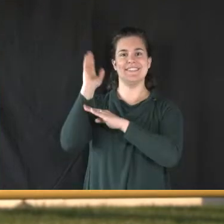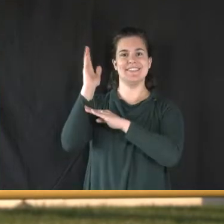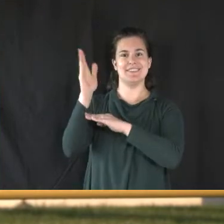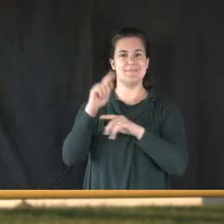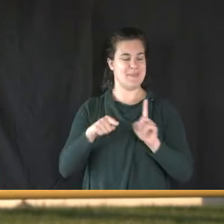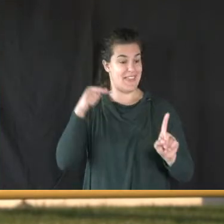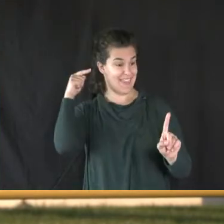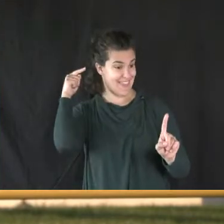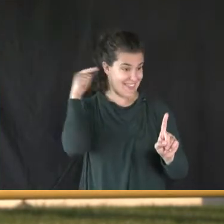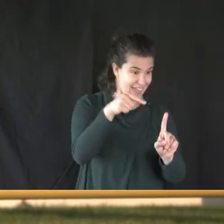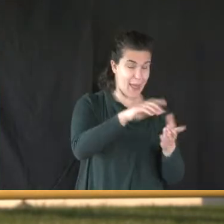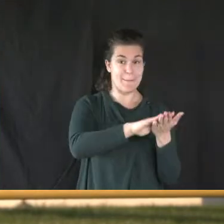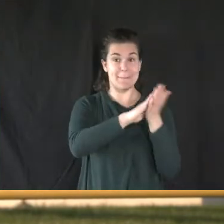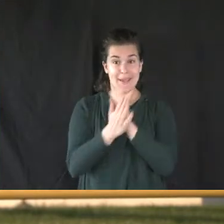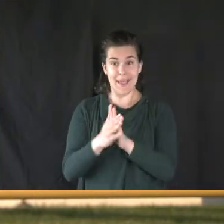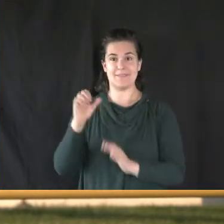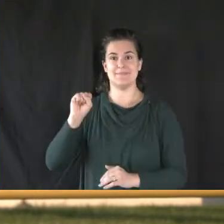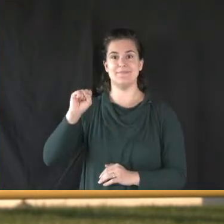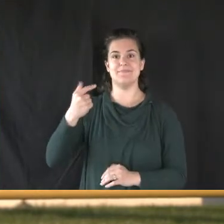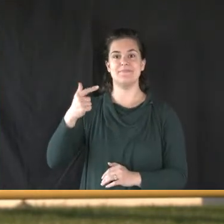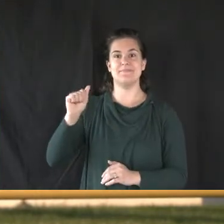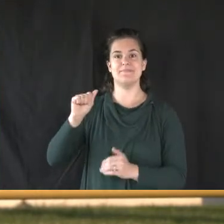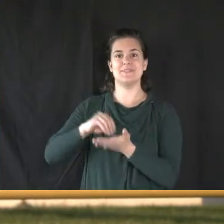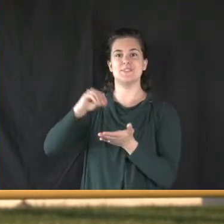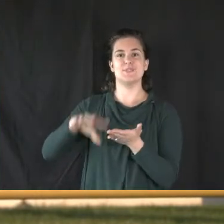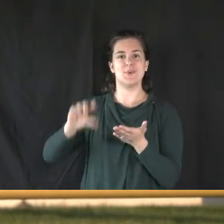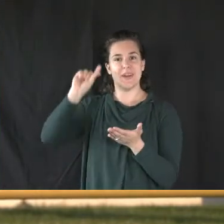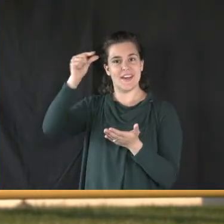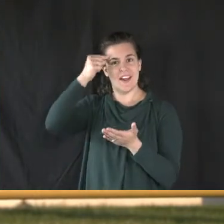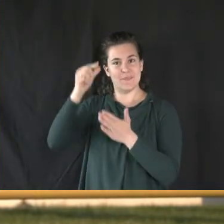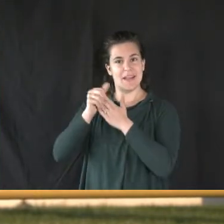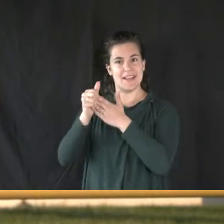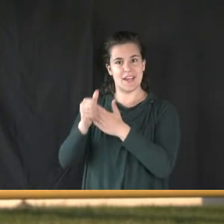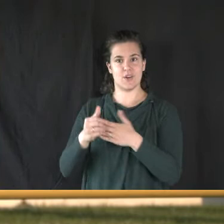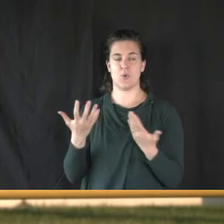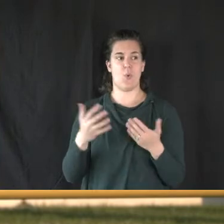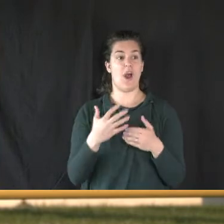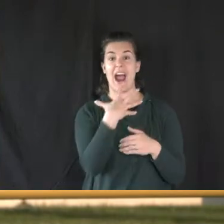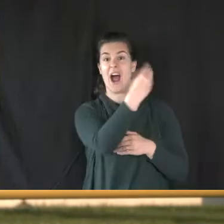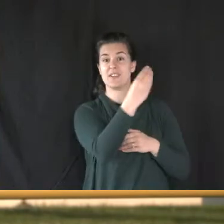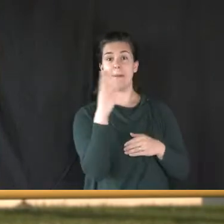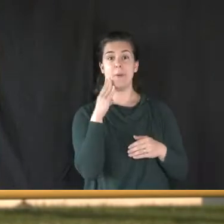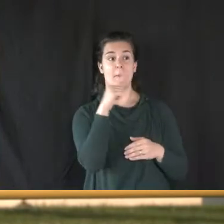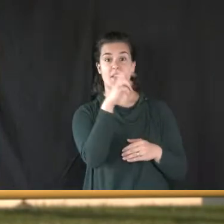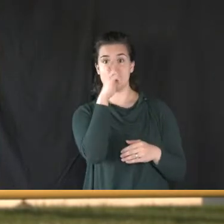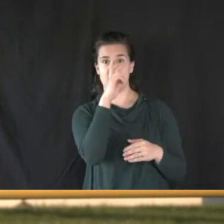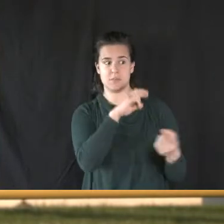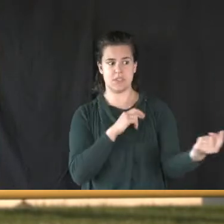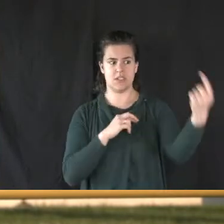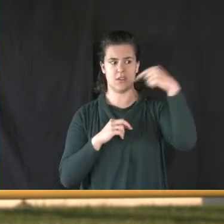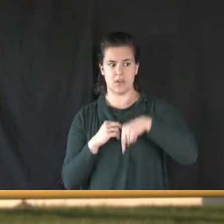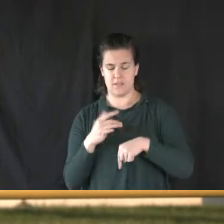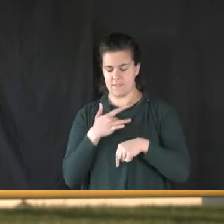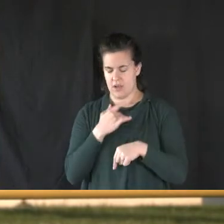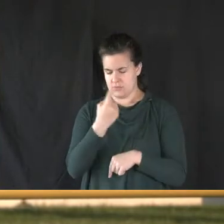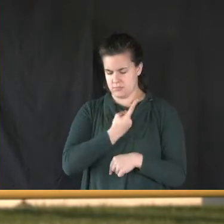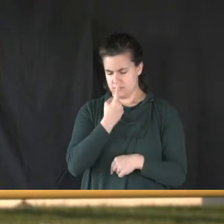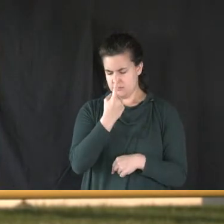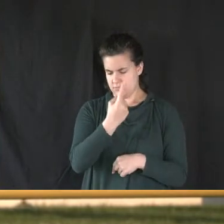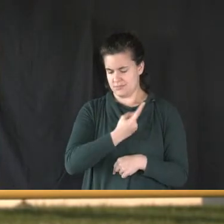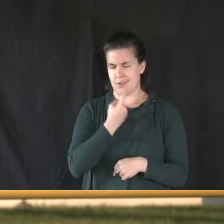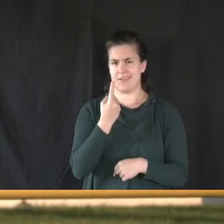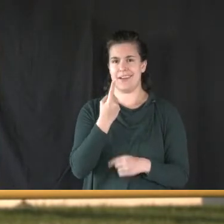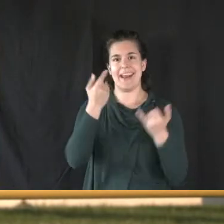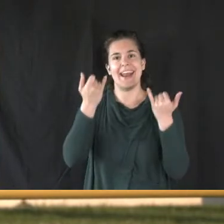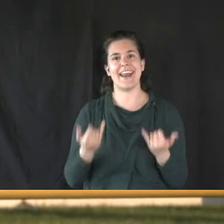government leaders. Freshmen from outside of Beaumont who don't feel they'd ever make a friend and ended up